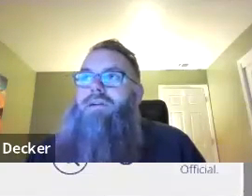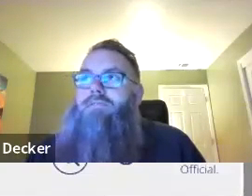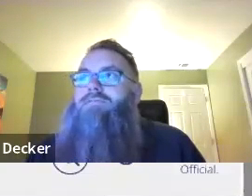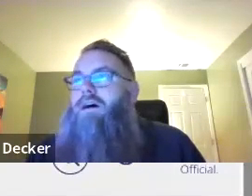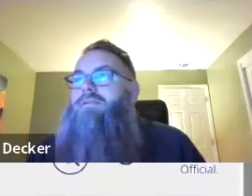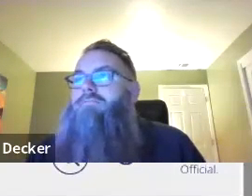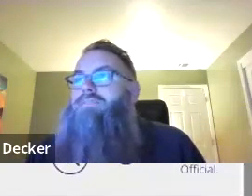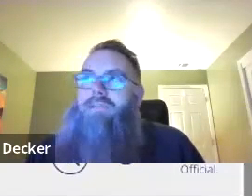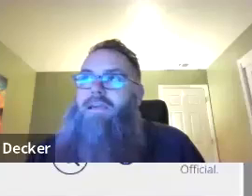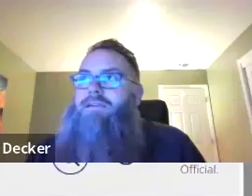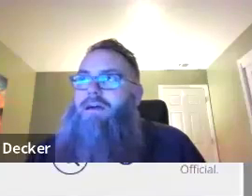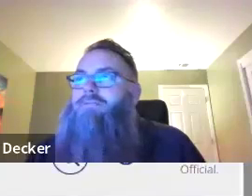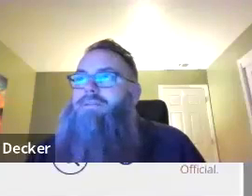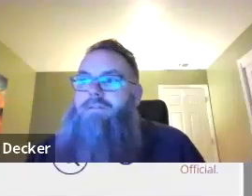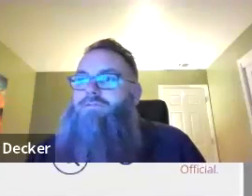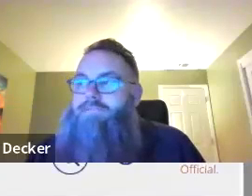awesome gov.ca.gov